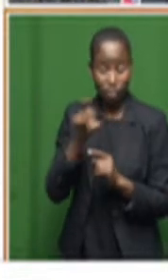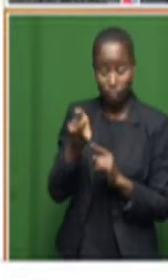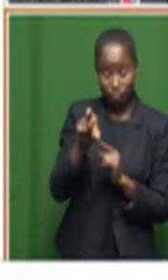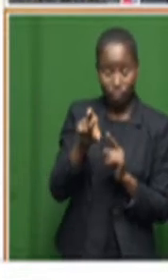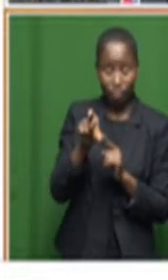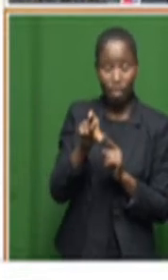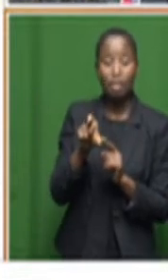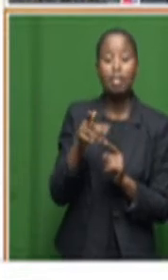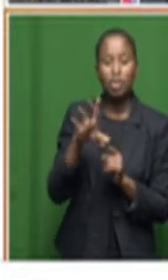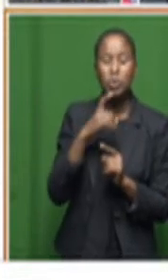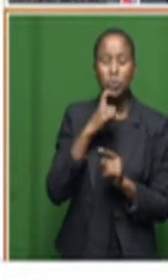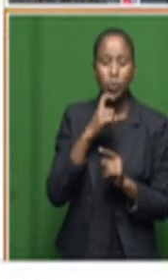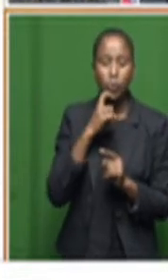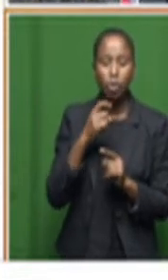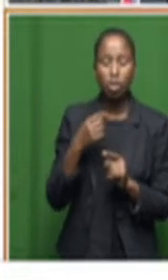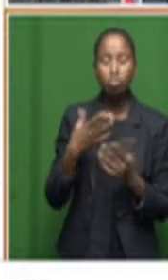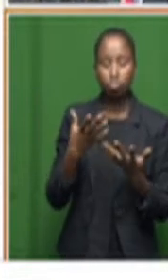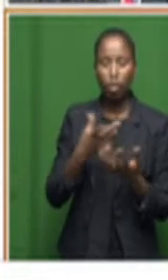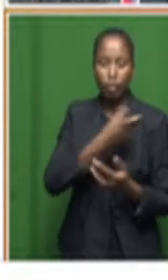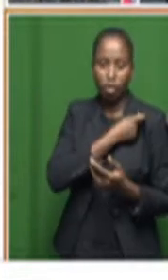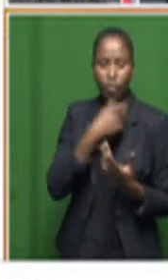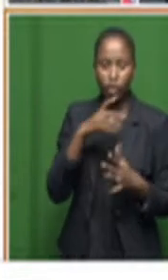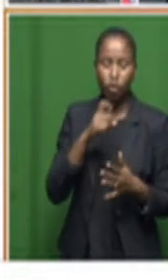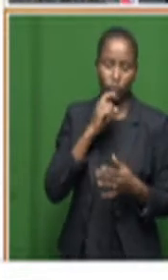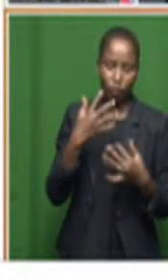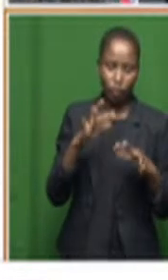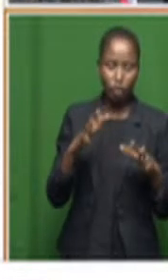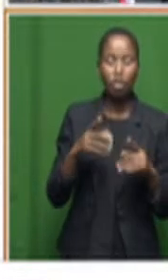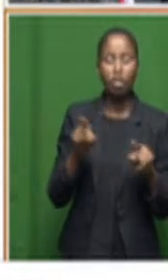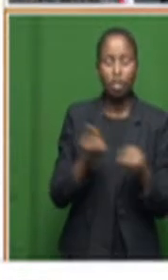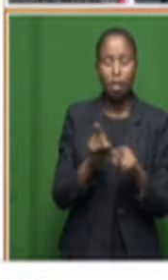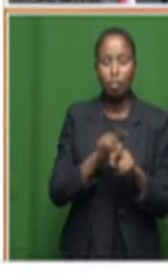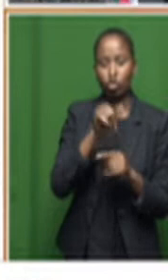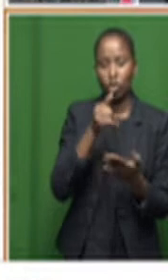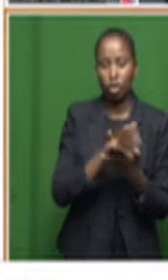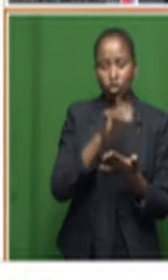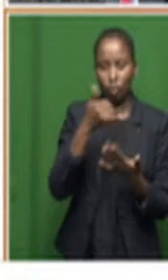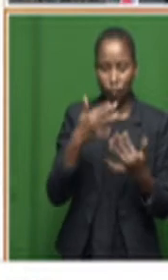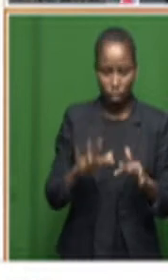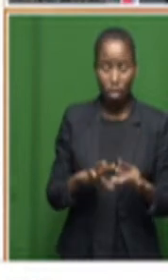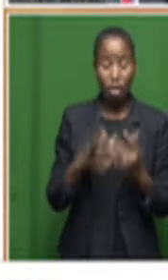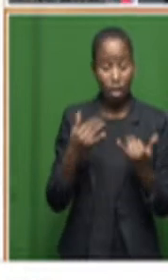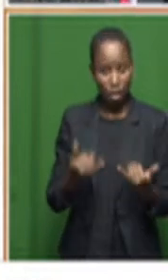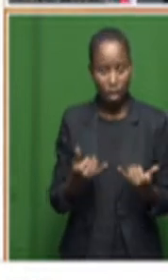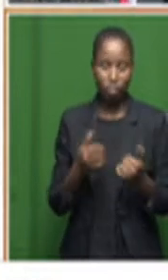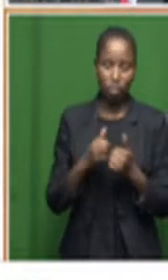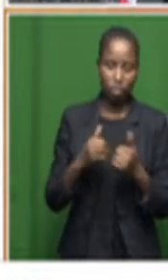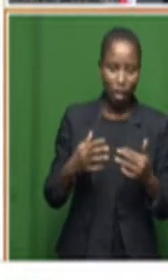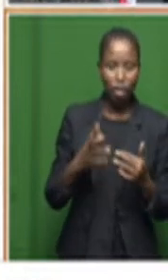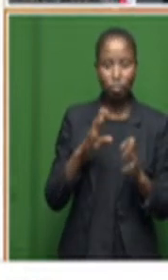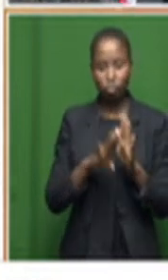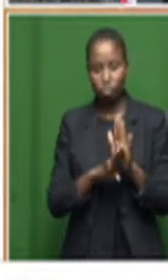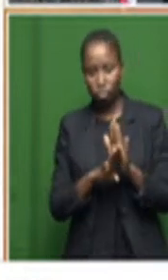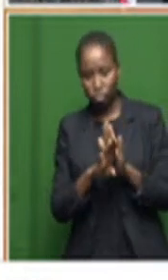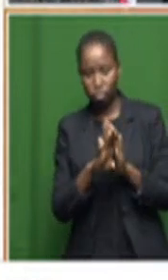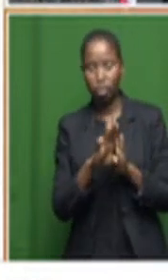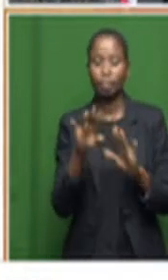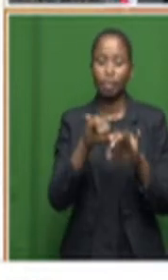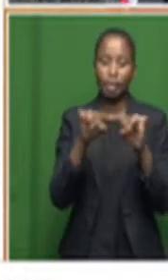we've used all of that vaccine, and the new Johnson & Johnson vaccines are starting to find their way into the system